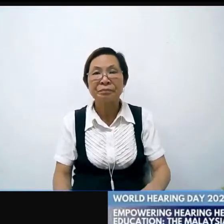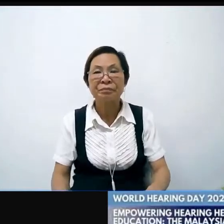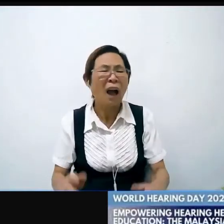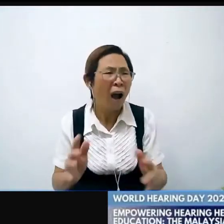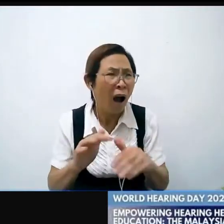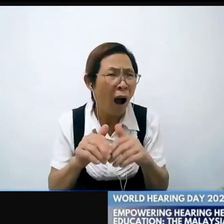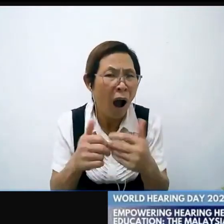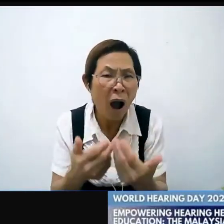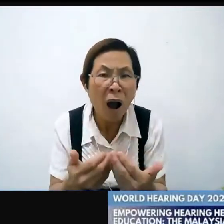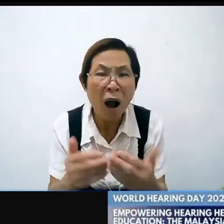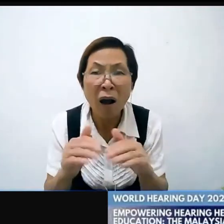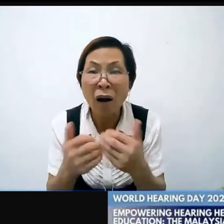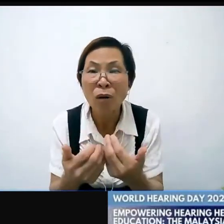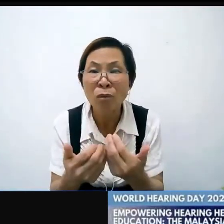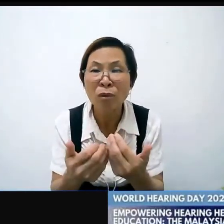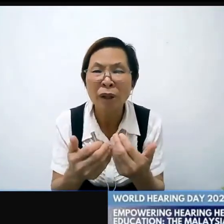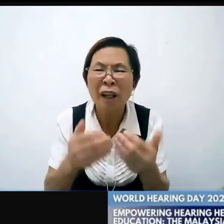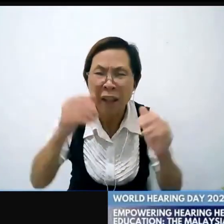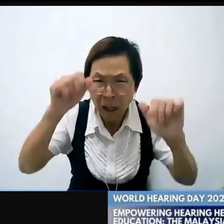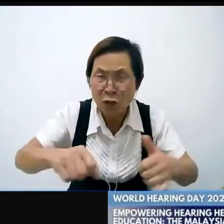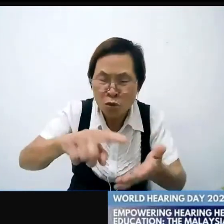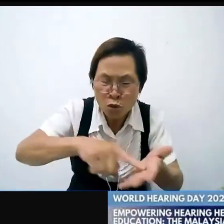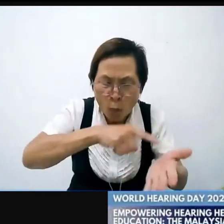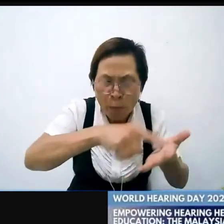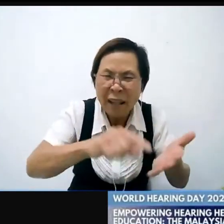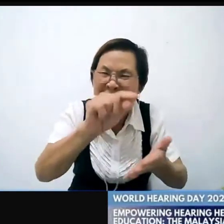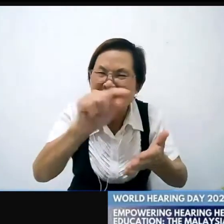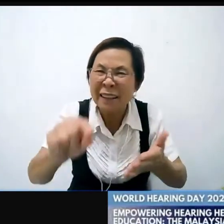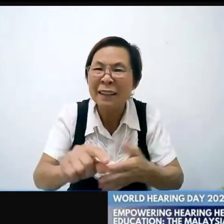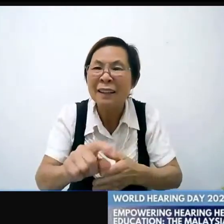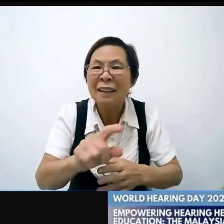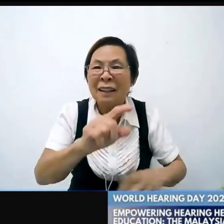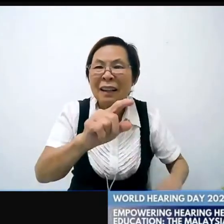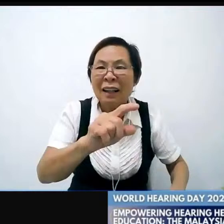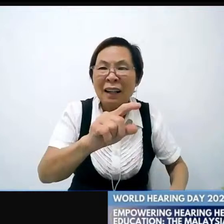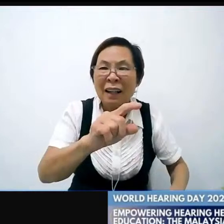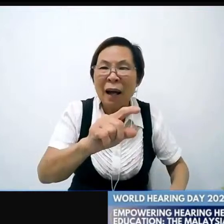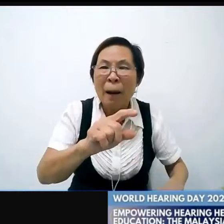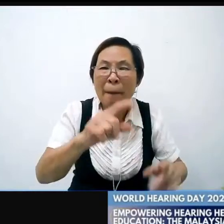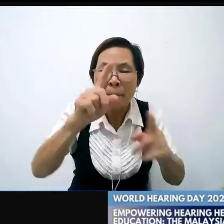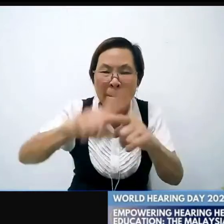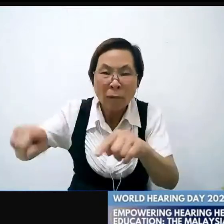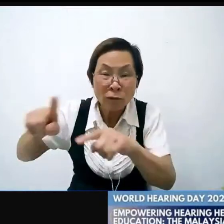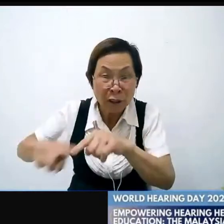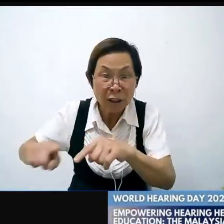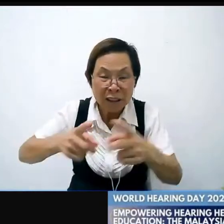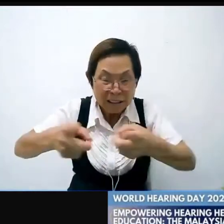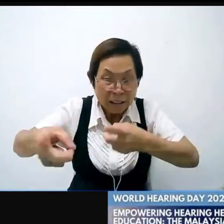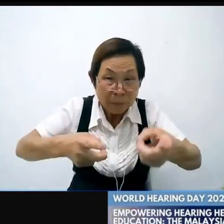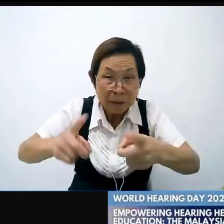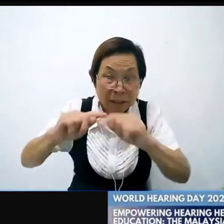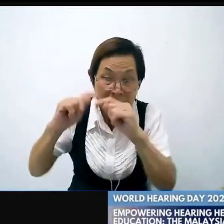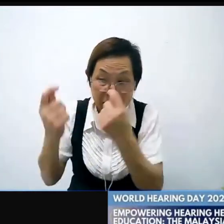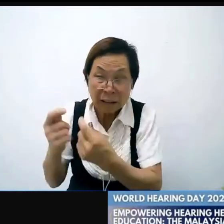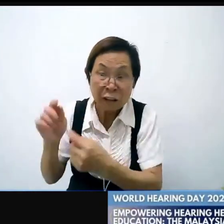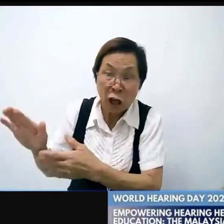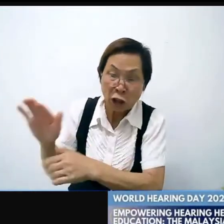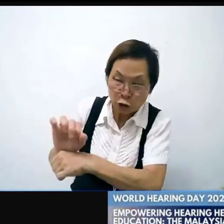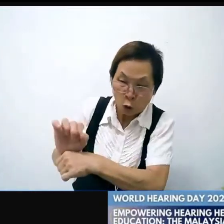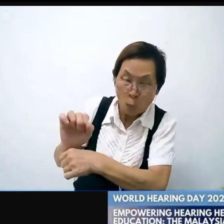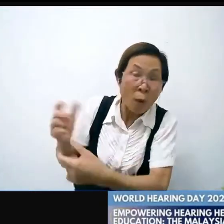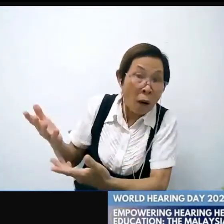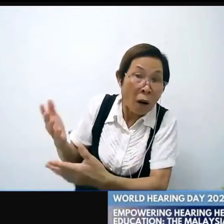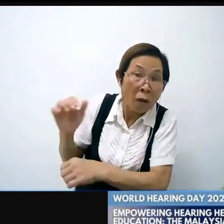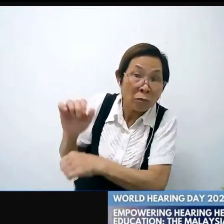How can you comment a little bit about the 3PK, mungkin their job or their tasks